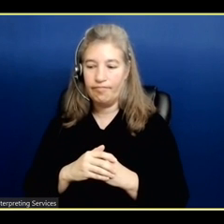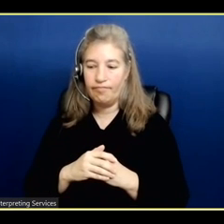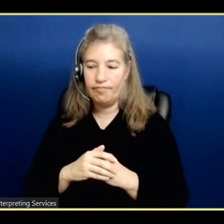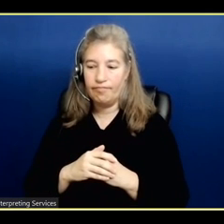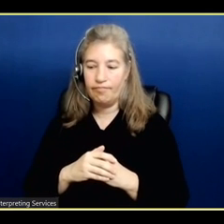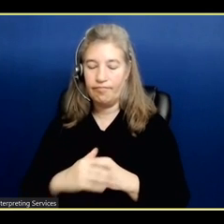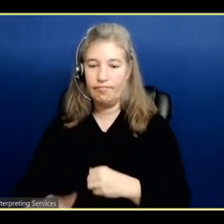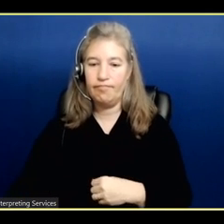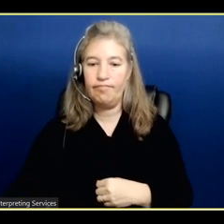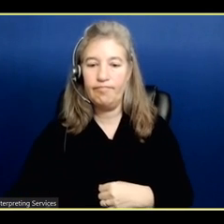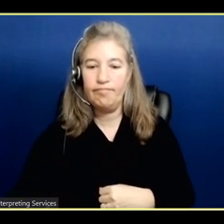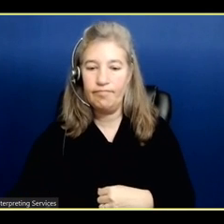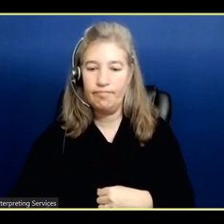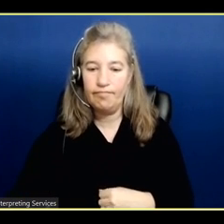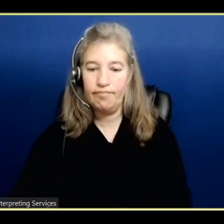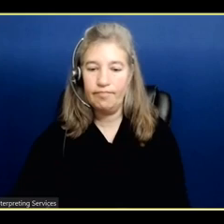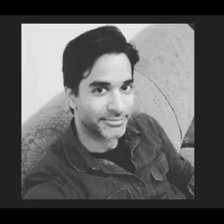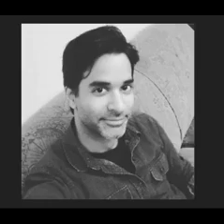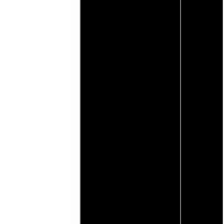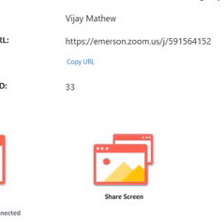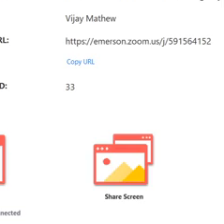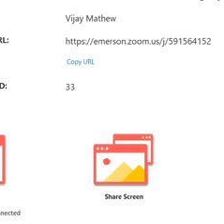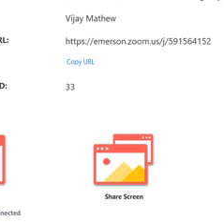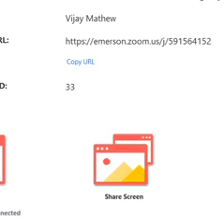that have lacked historic investment,